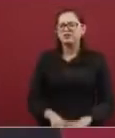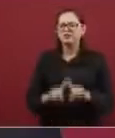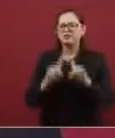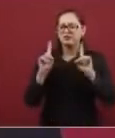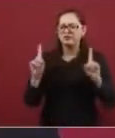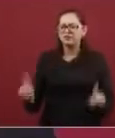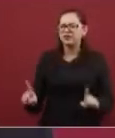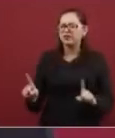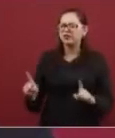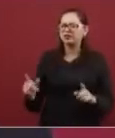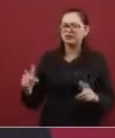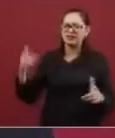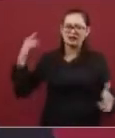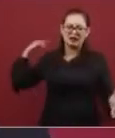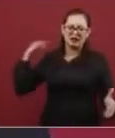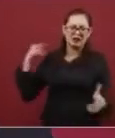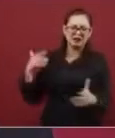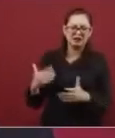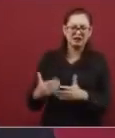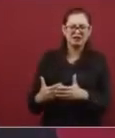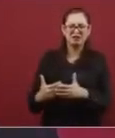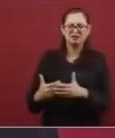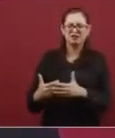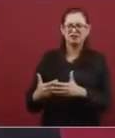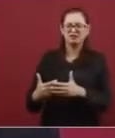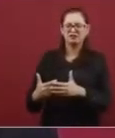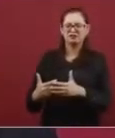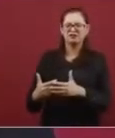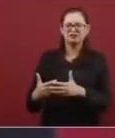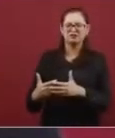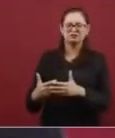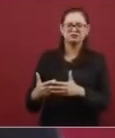because we are looking that all these things